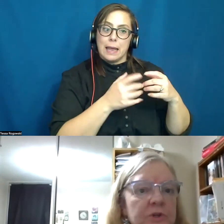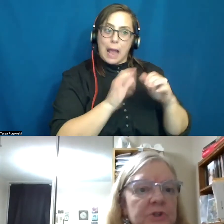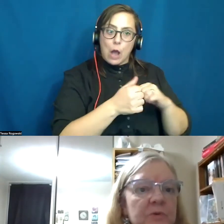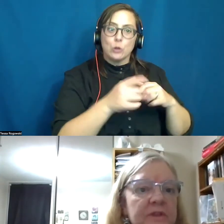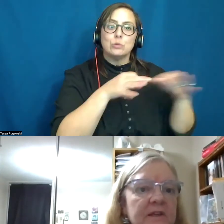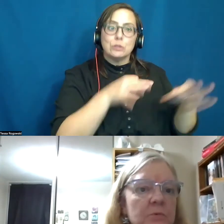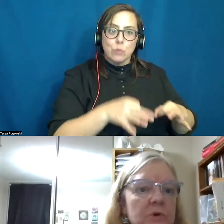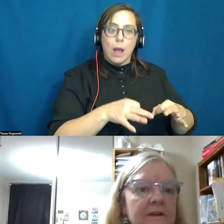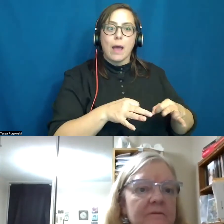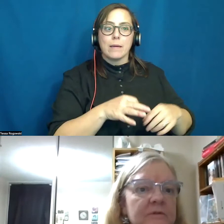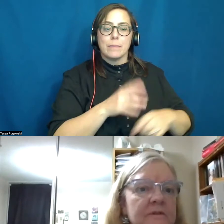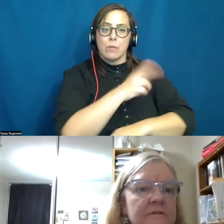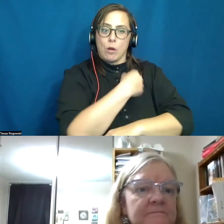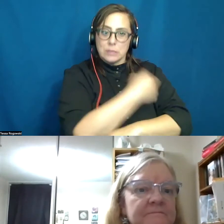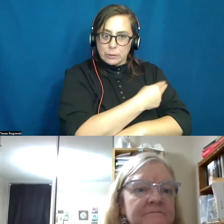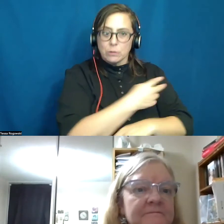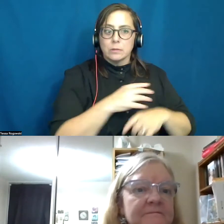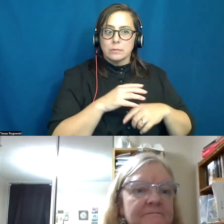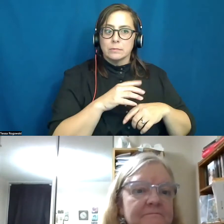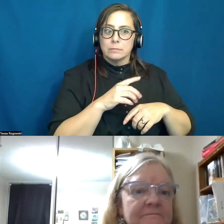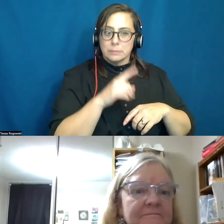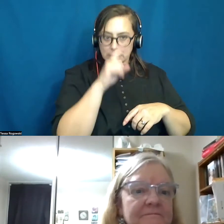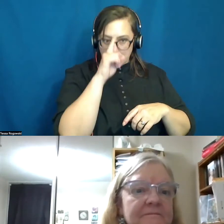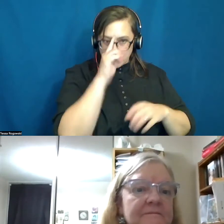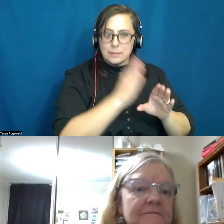Or what do you think you would have?